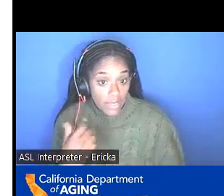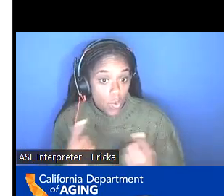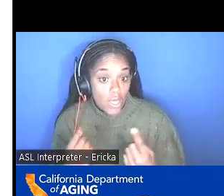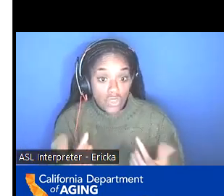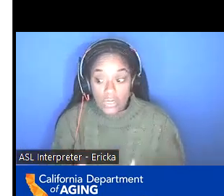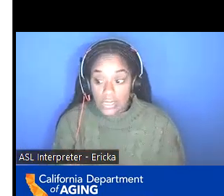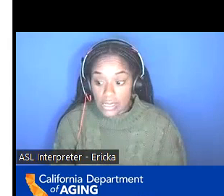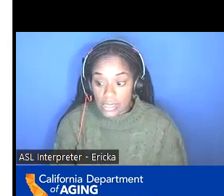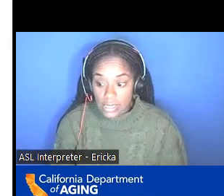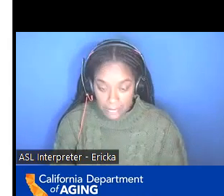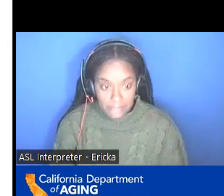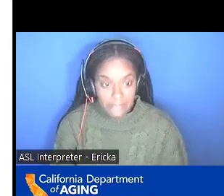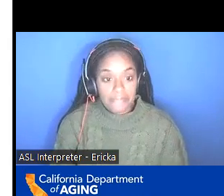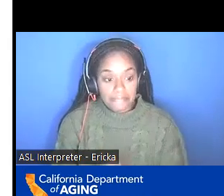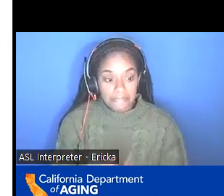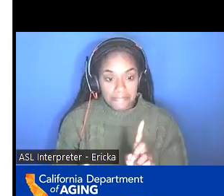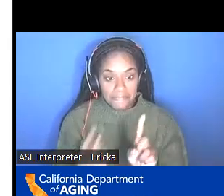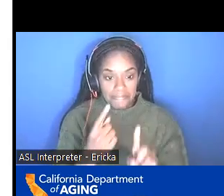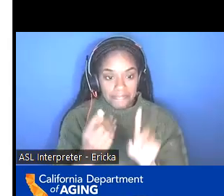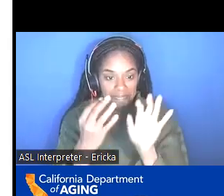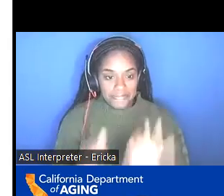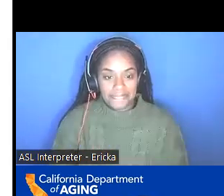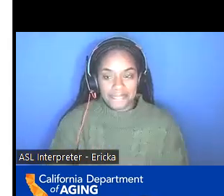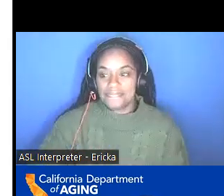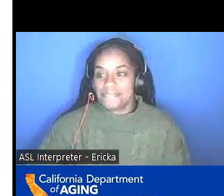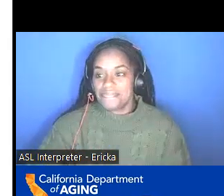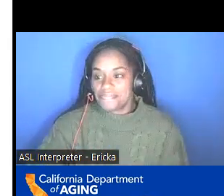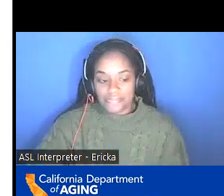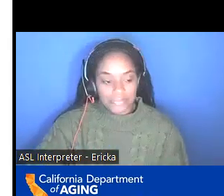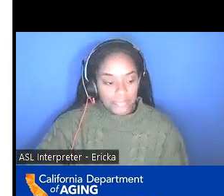about the new tool that we have created.